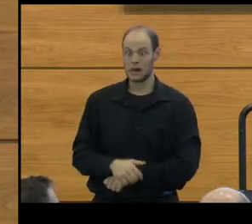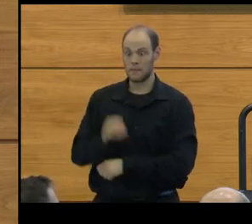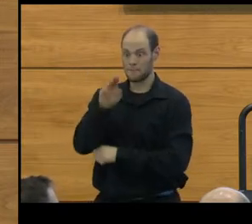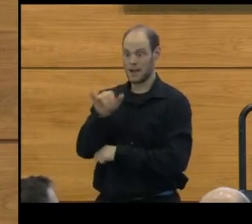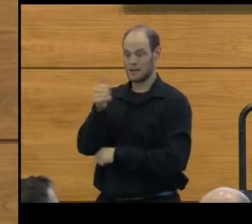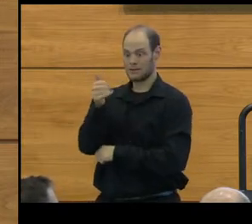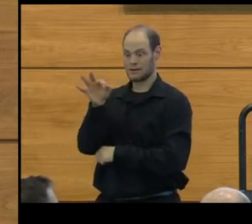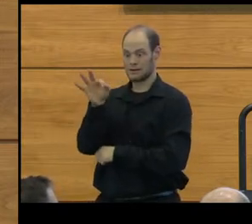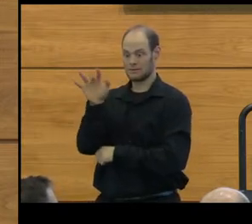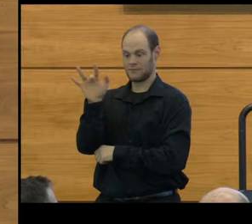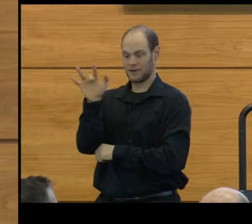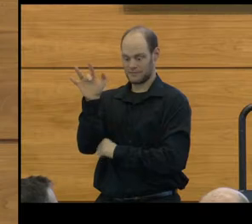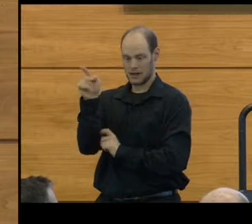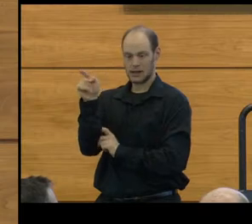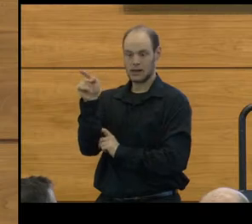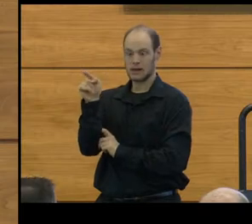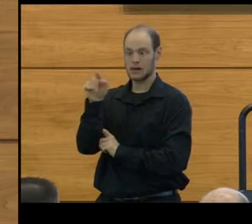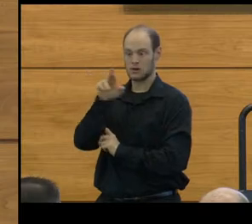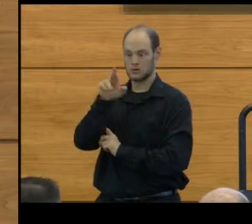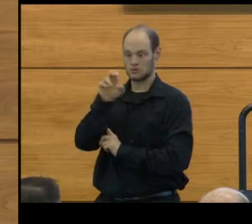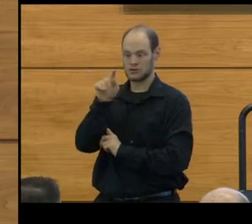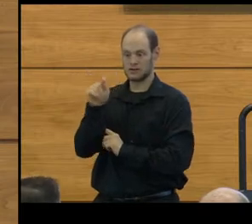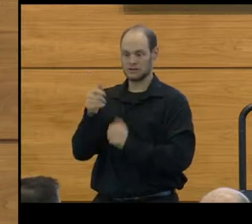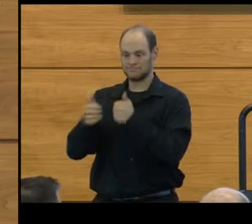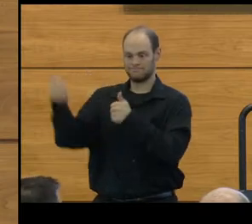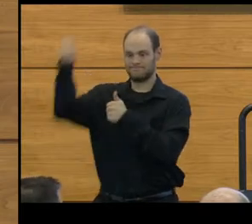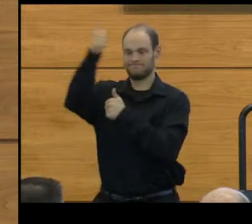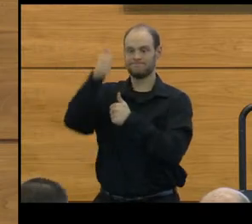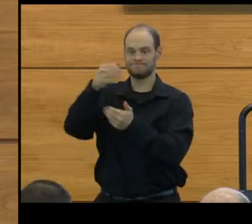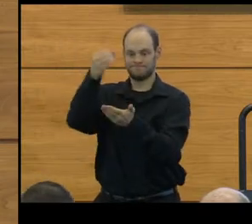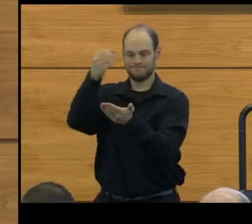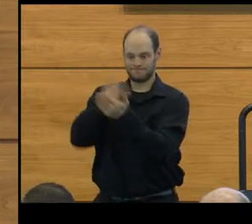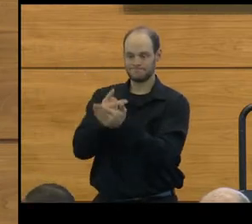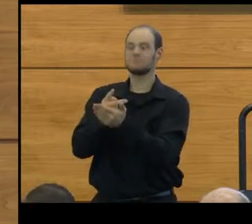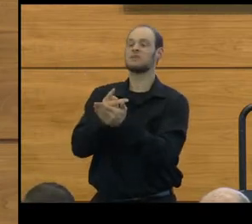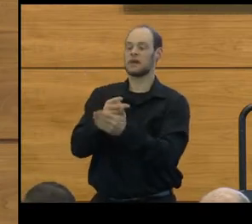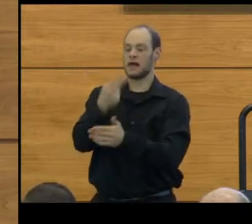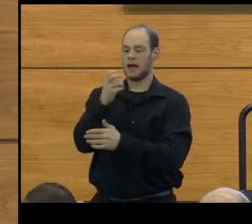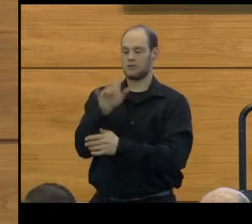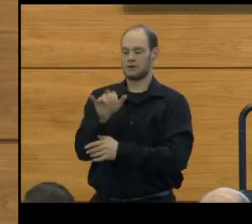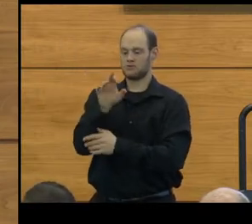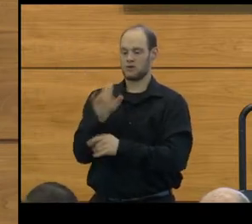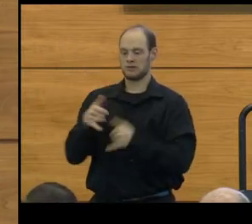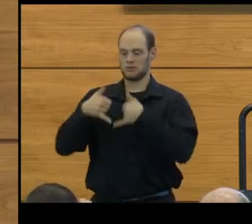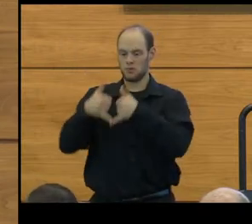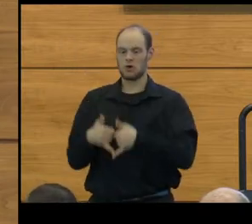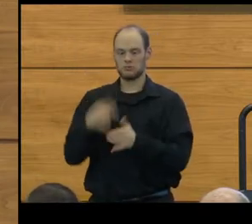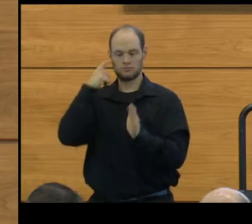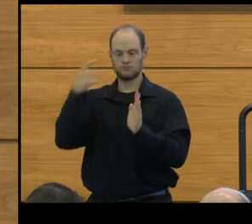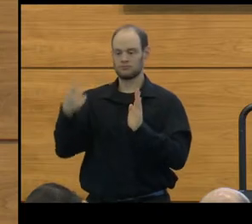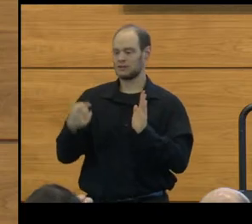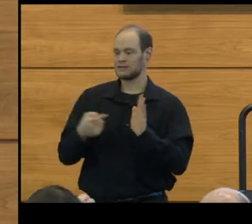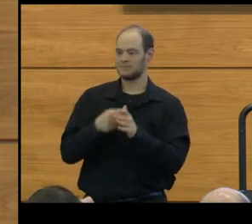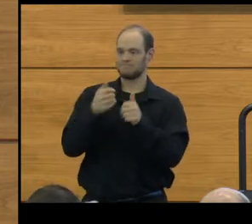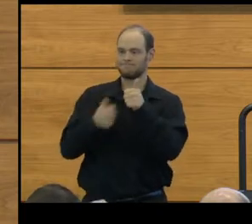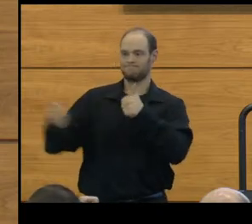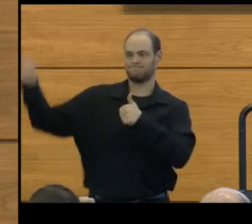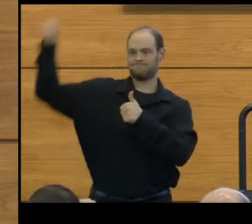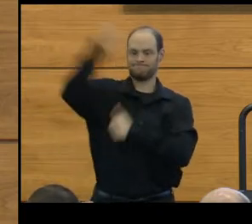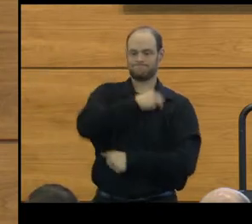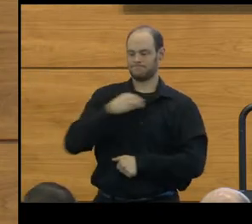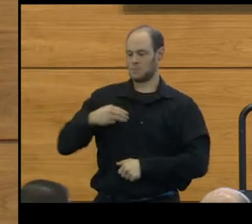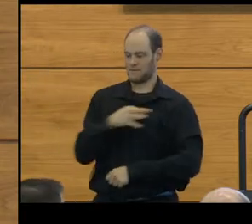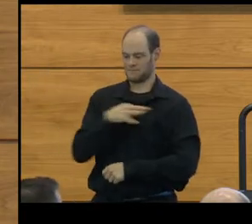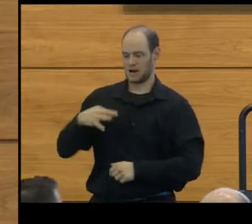of 1925, the Regents so established the Henry Russel Lecture as a way to recognize a senior member of the